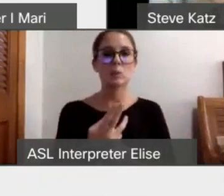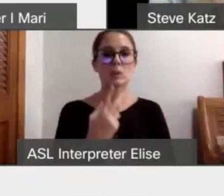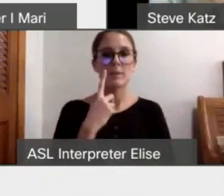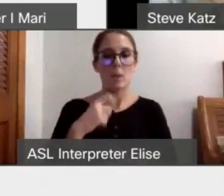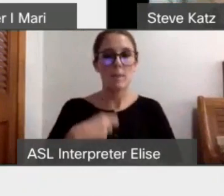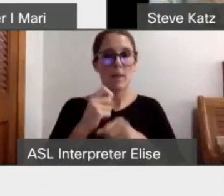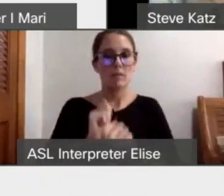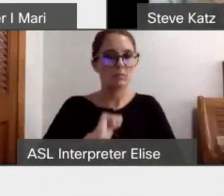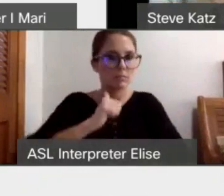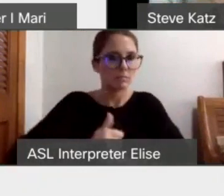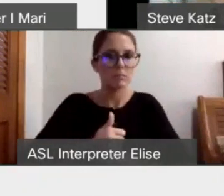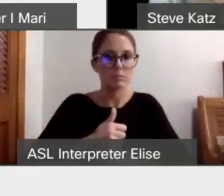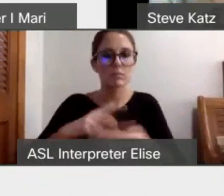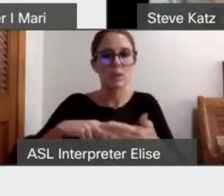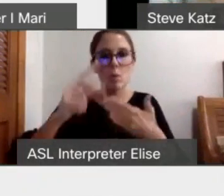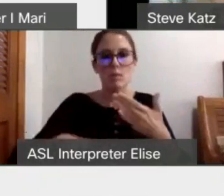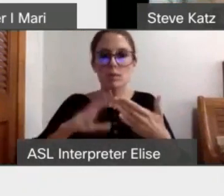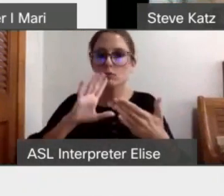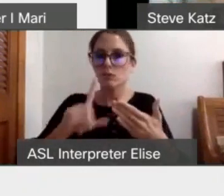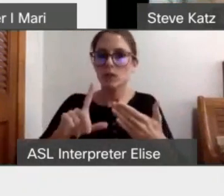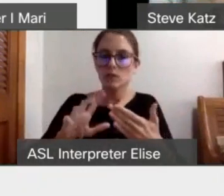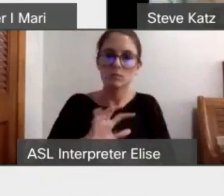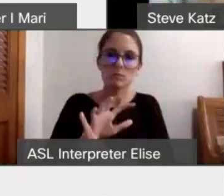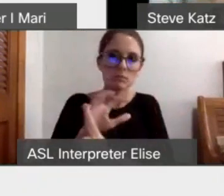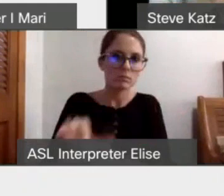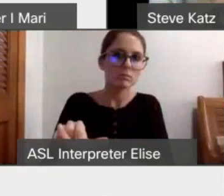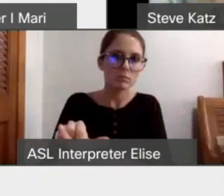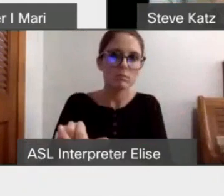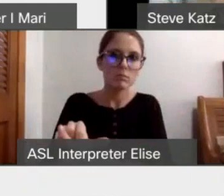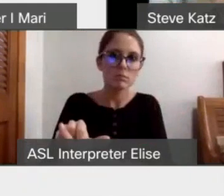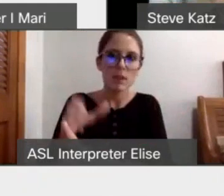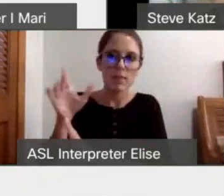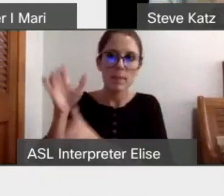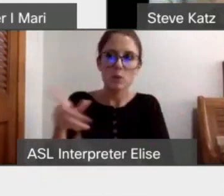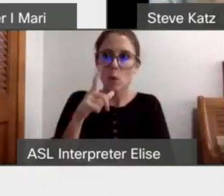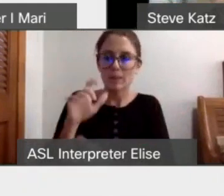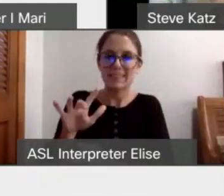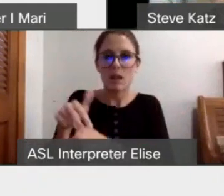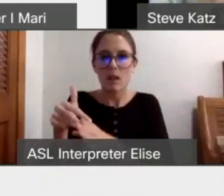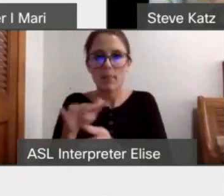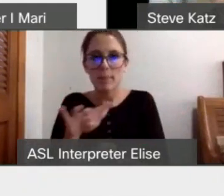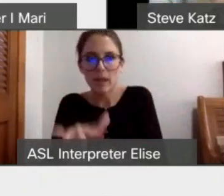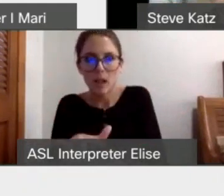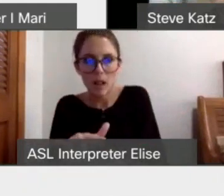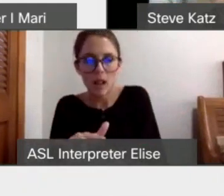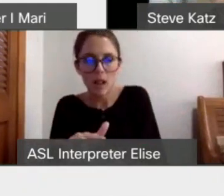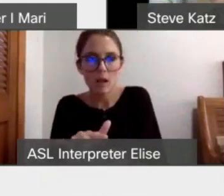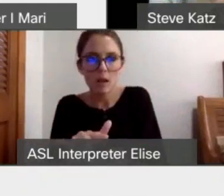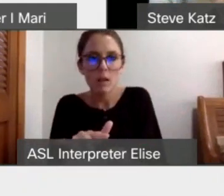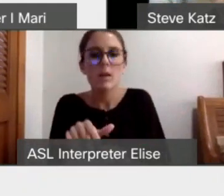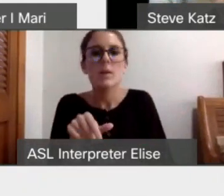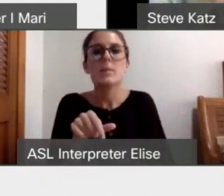create a program that captures that person that is right in the middle. And I would also want to